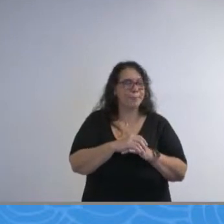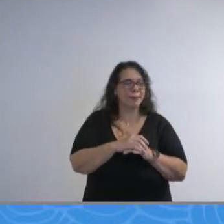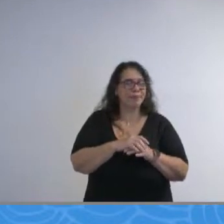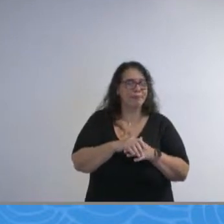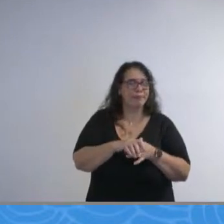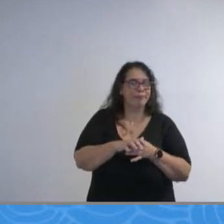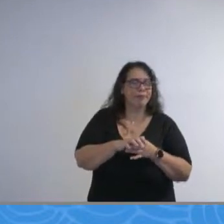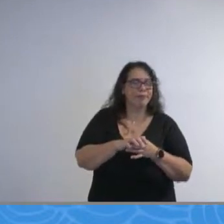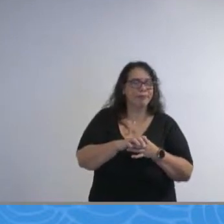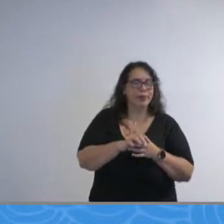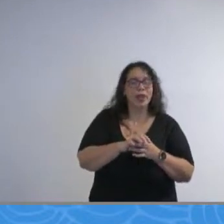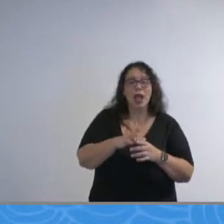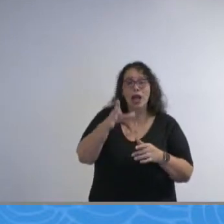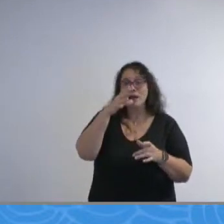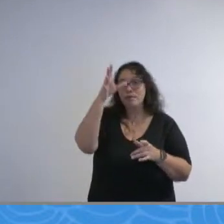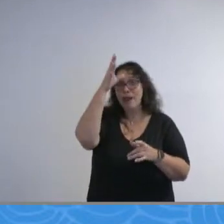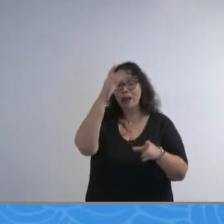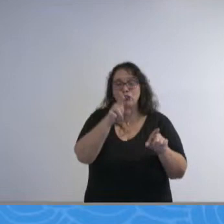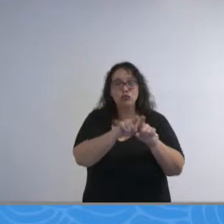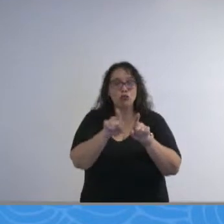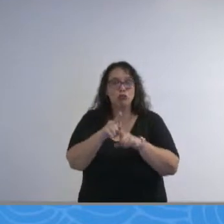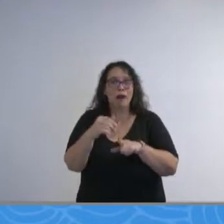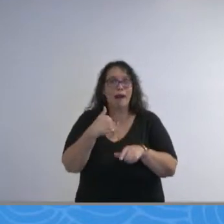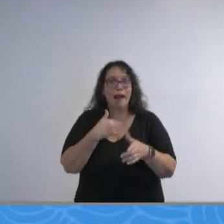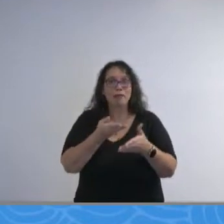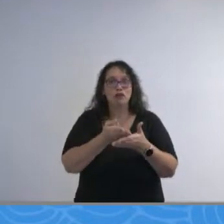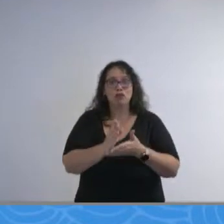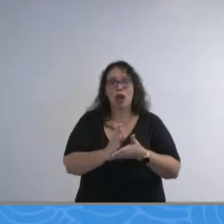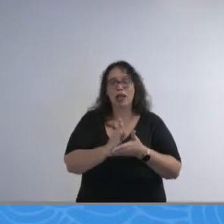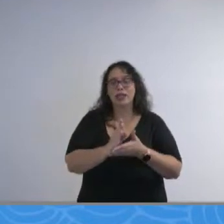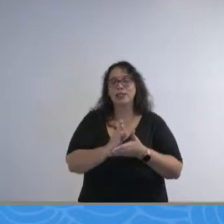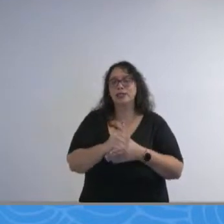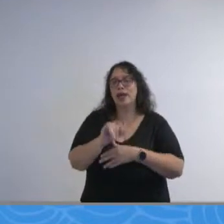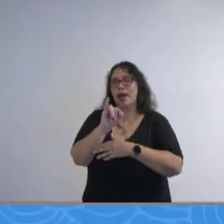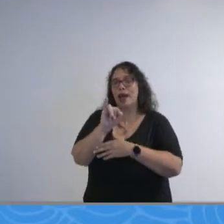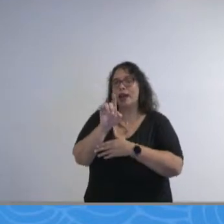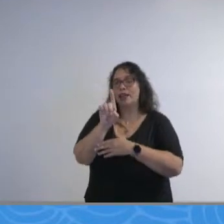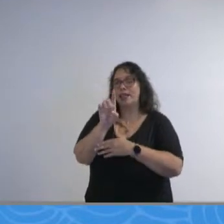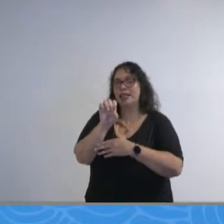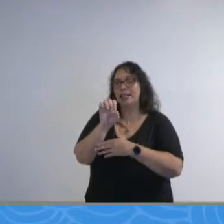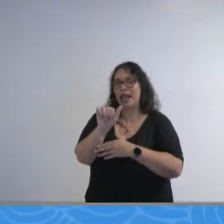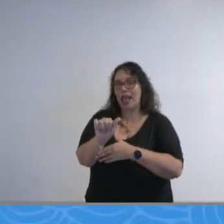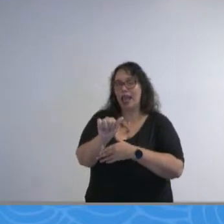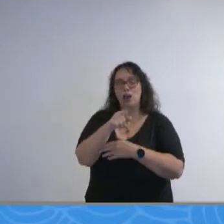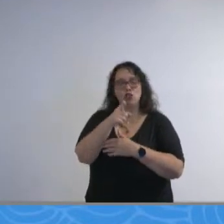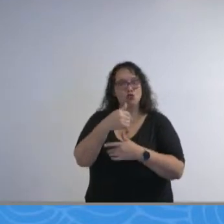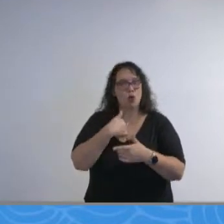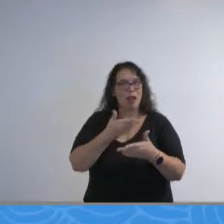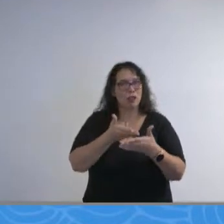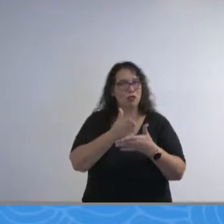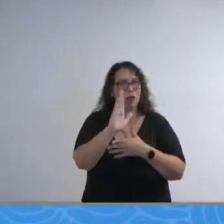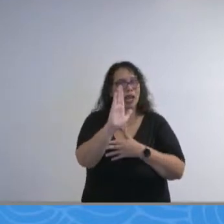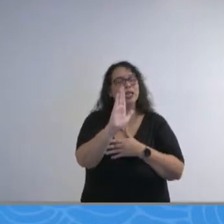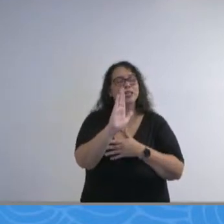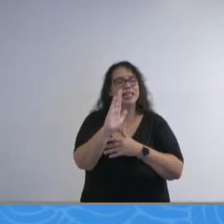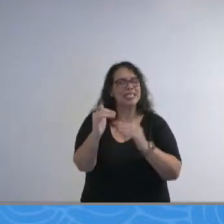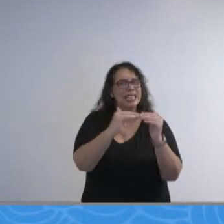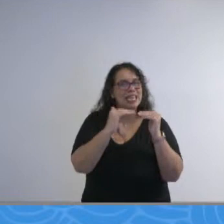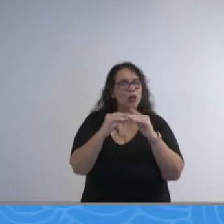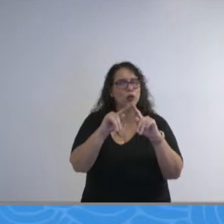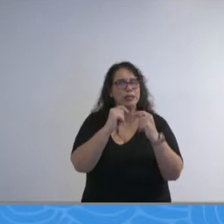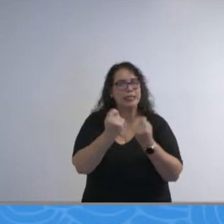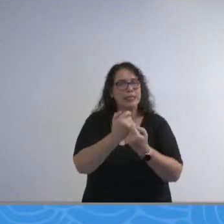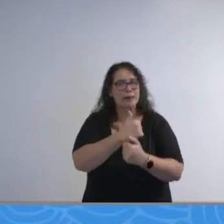parents, you also have rights under the IDEA. You have a right to participate in the IEP team as an equal team